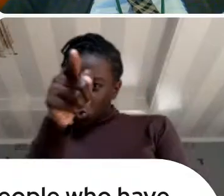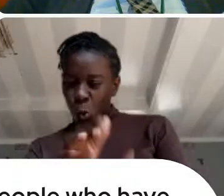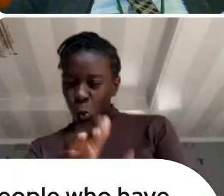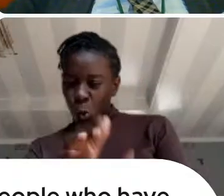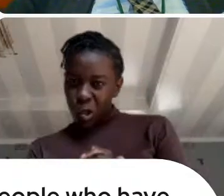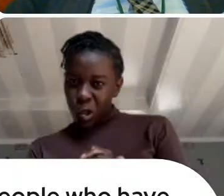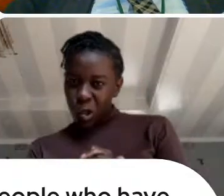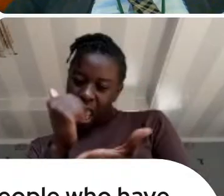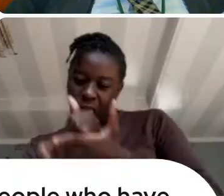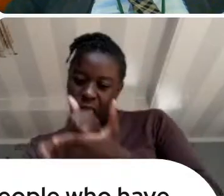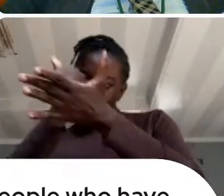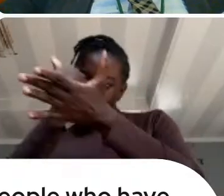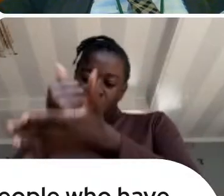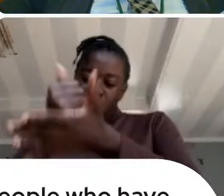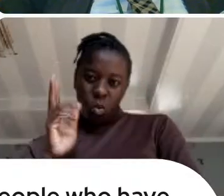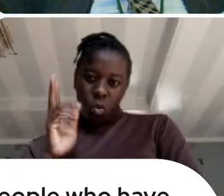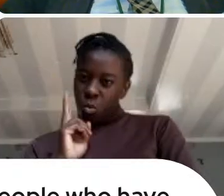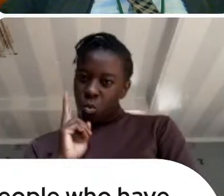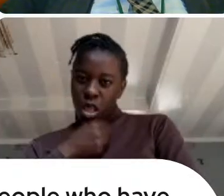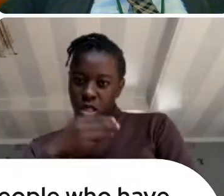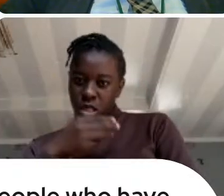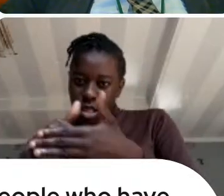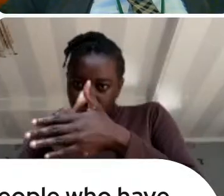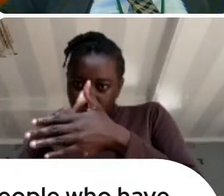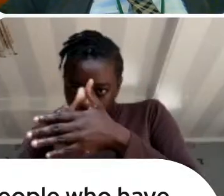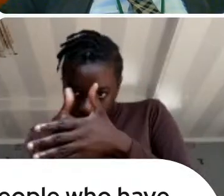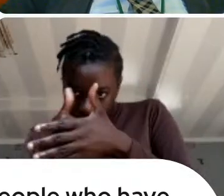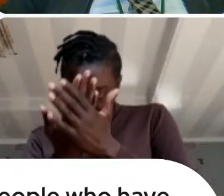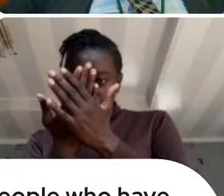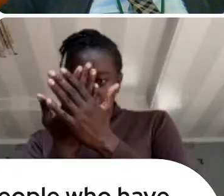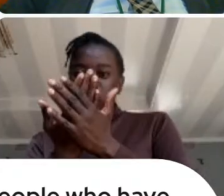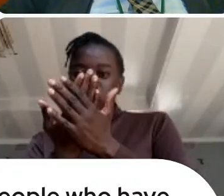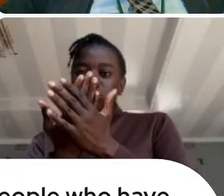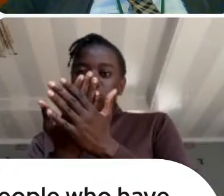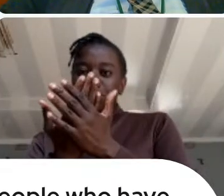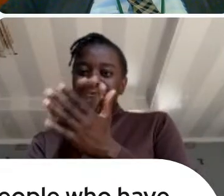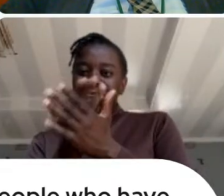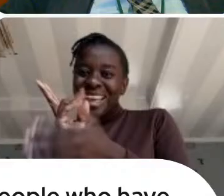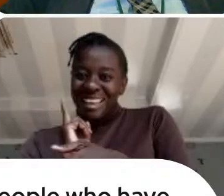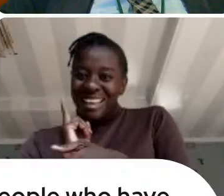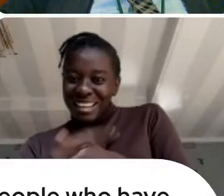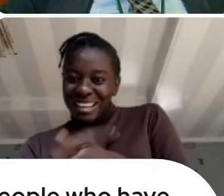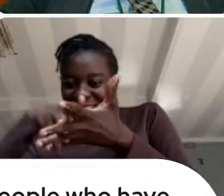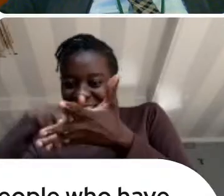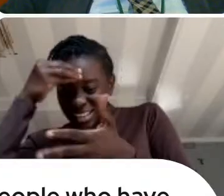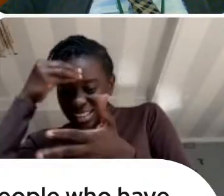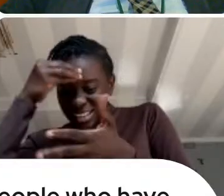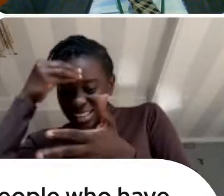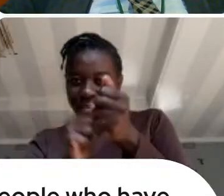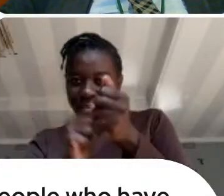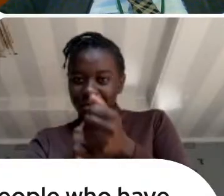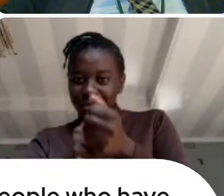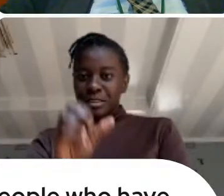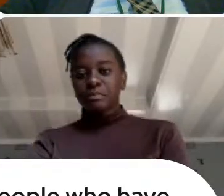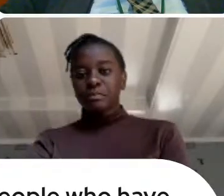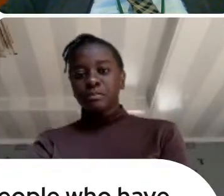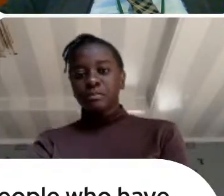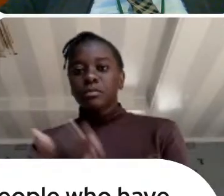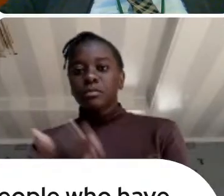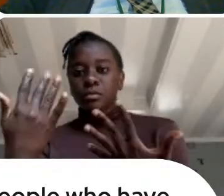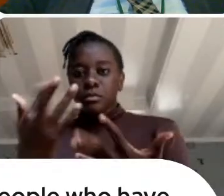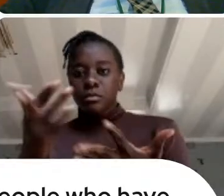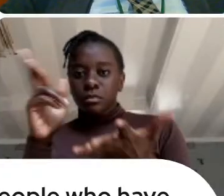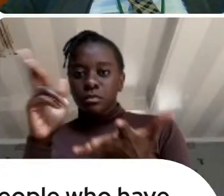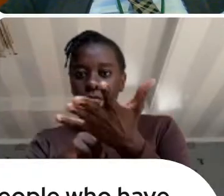young people out there and the community at large. So let me just read that. 𝗙𝗎𝗲𝗲𝗲, how